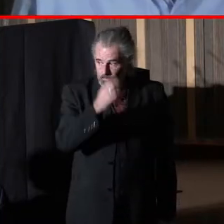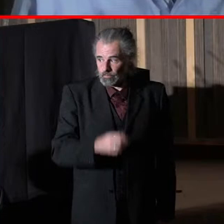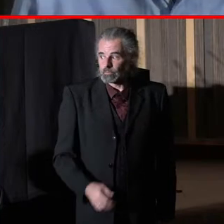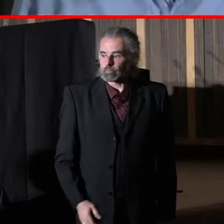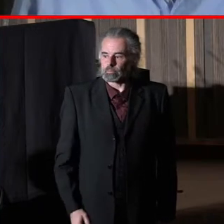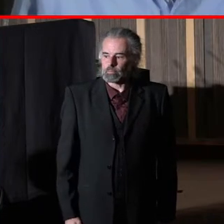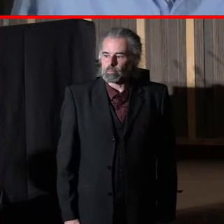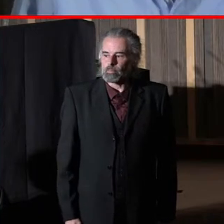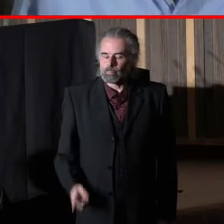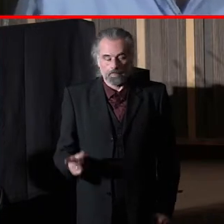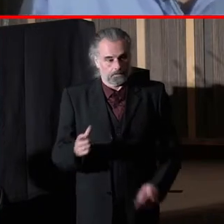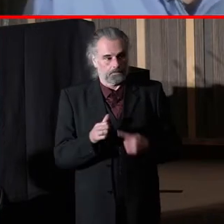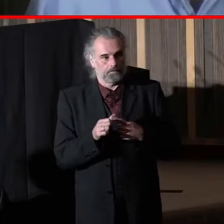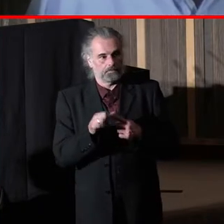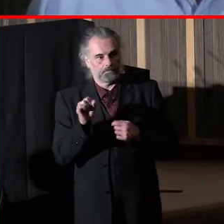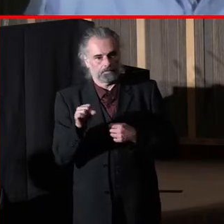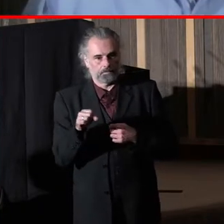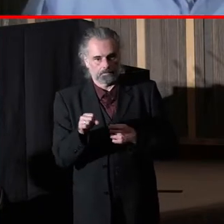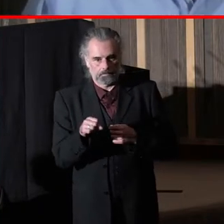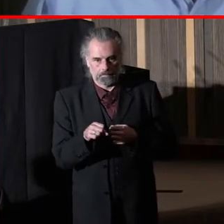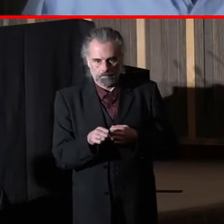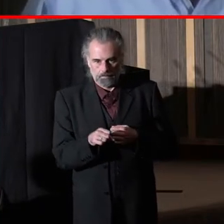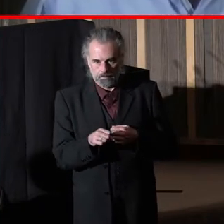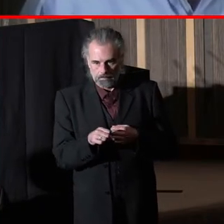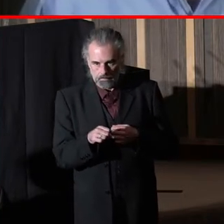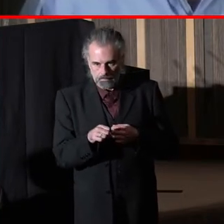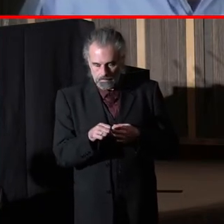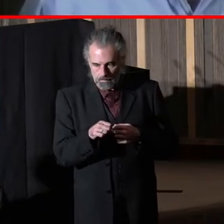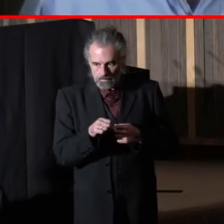yes. The answer is yes, I did. Mm-hmm.